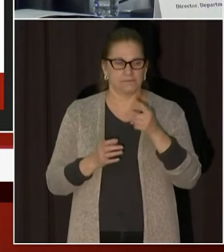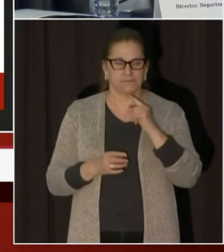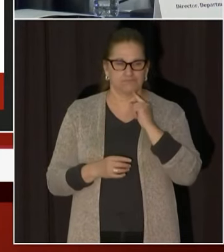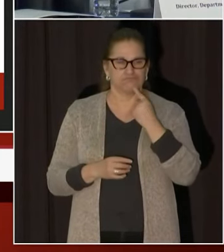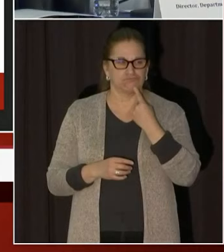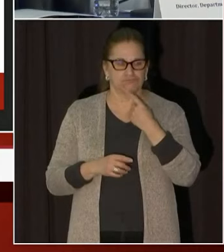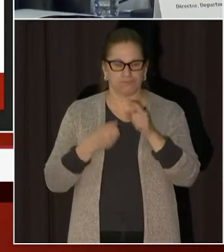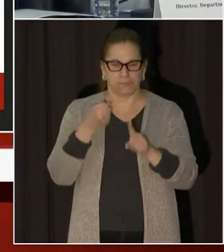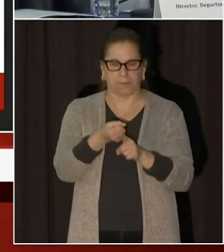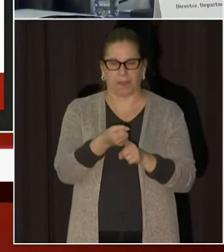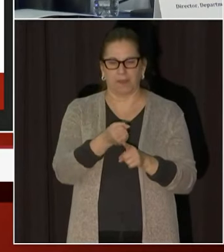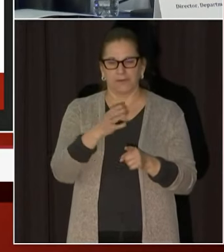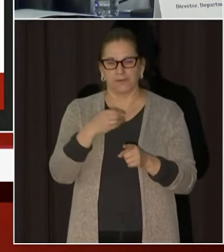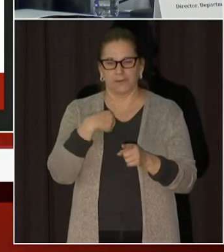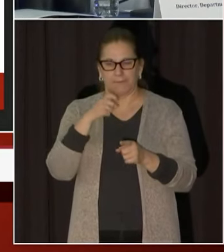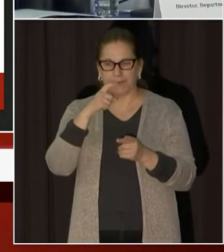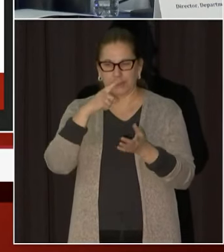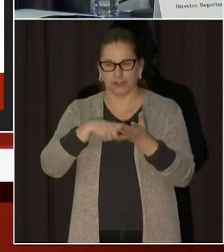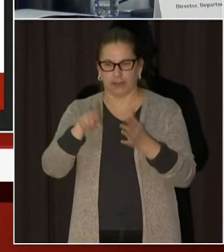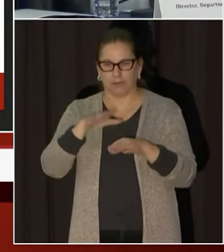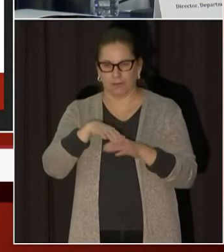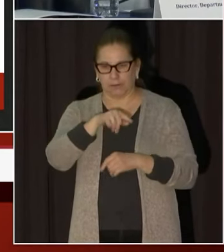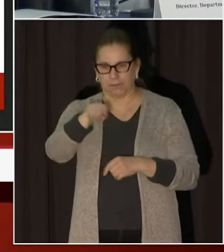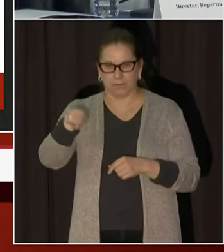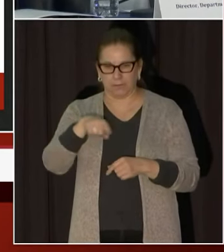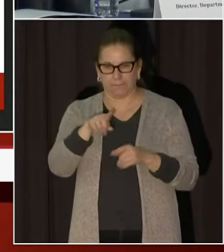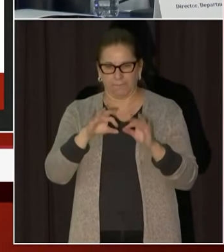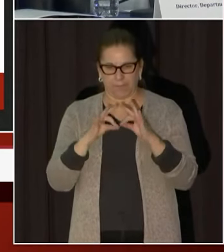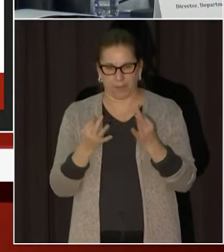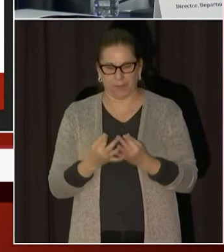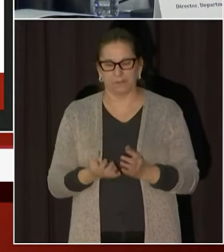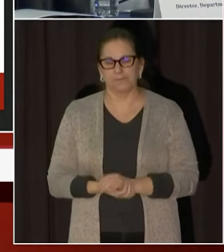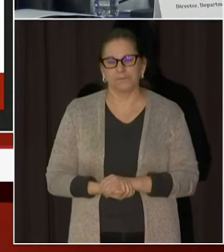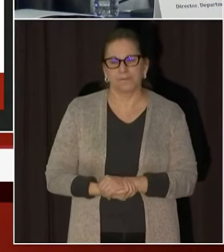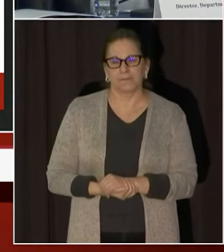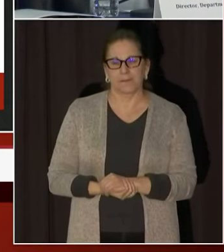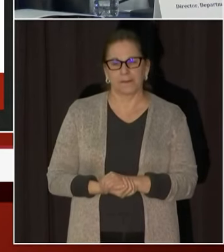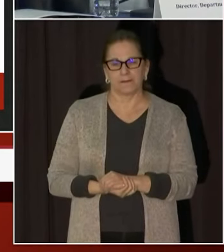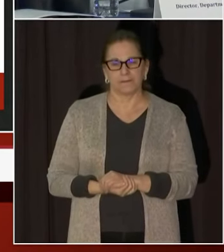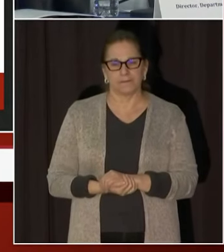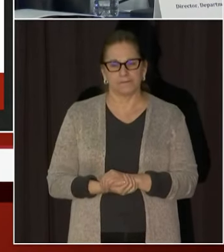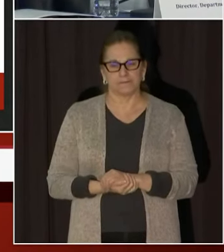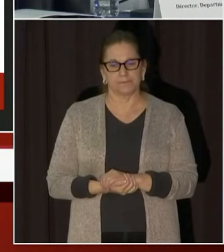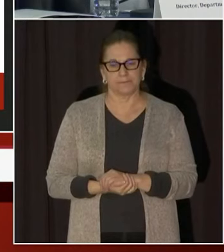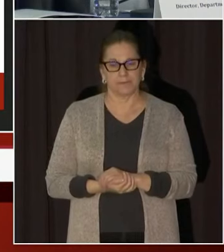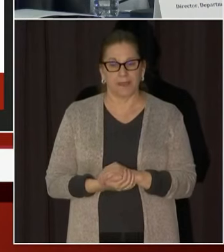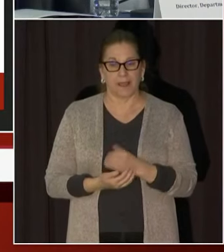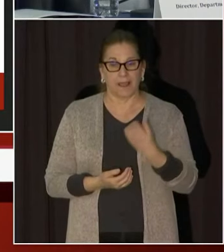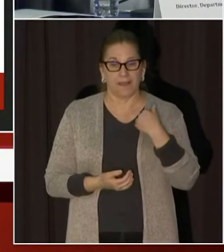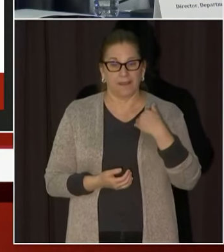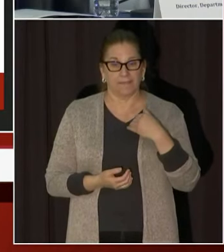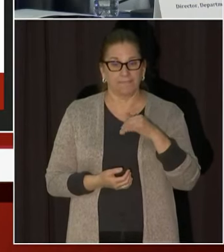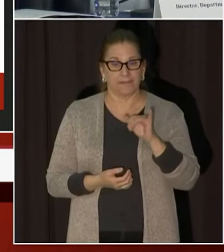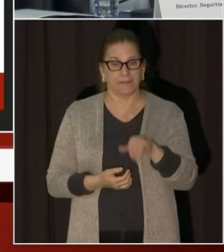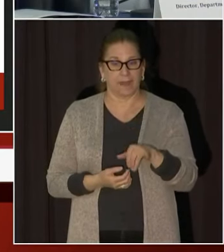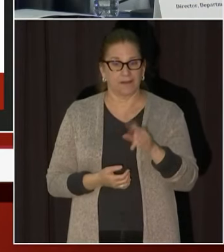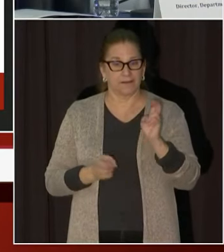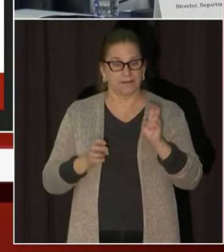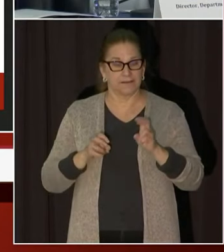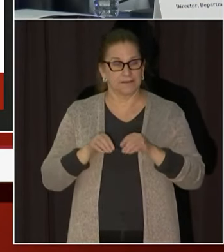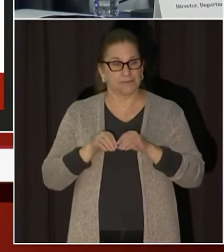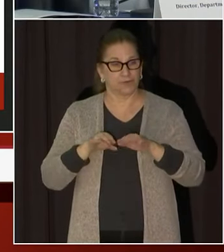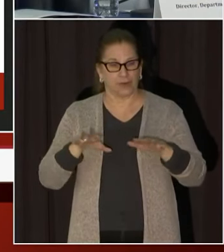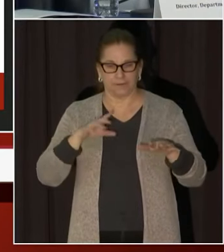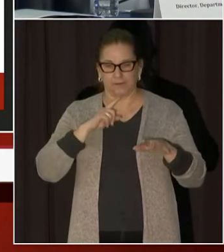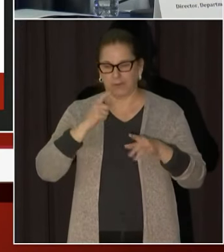that I want to highlight is that we have talked a lot about the distribution of our cases in terms of percentage. But if we think